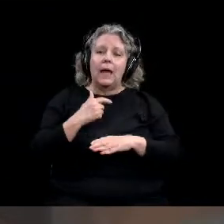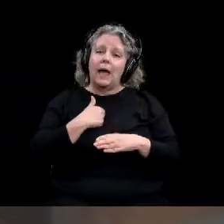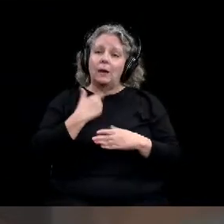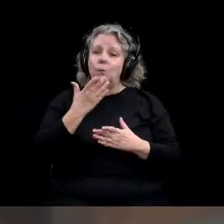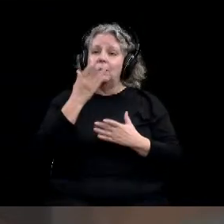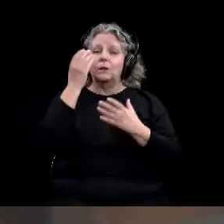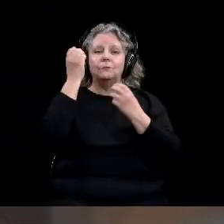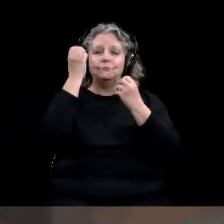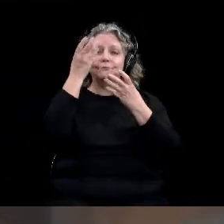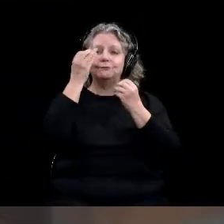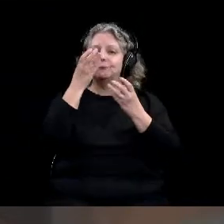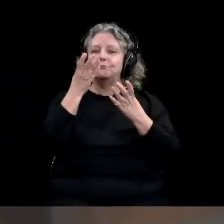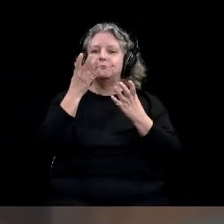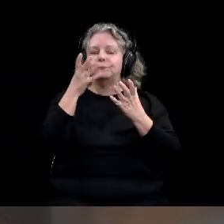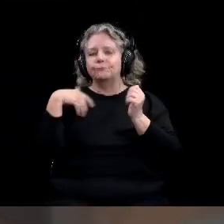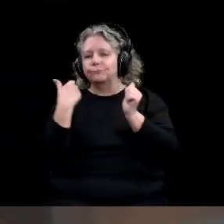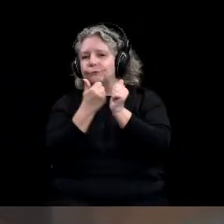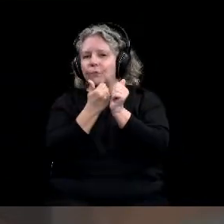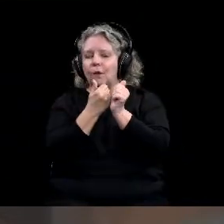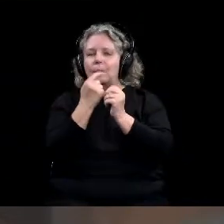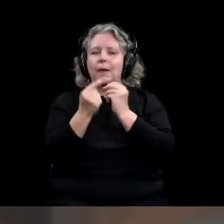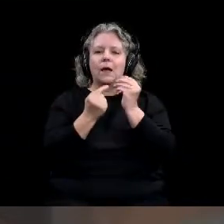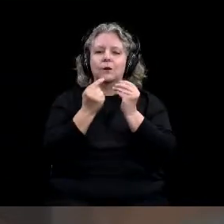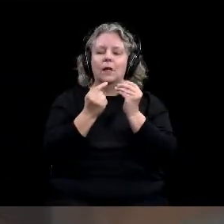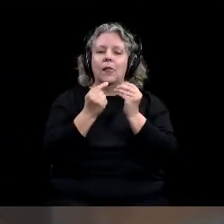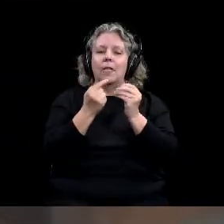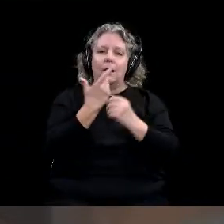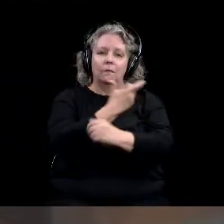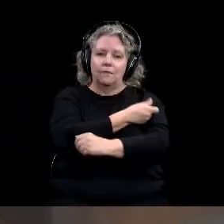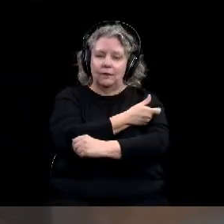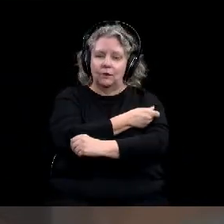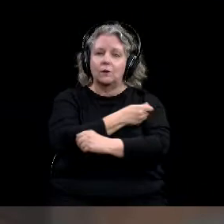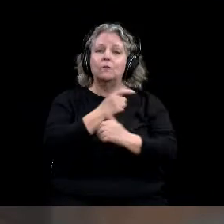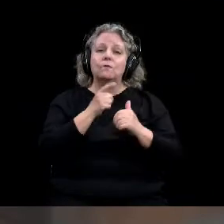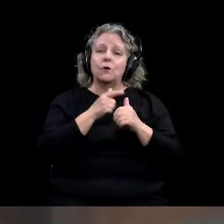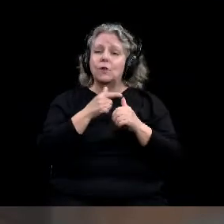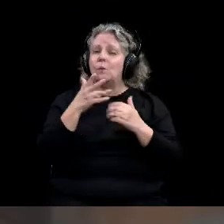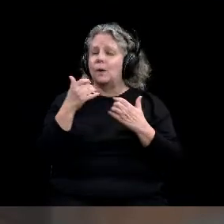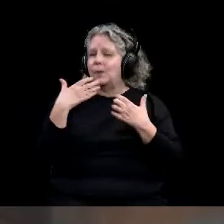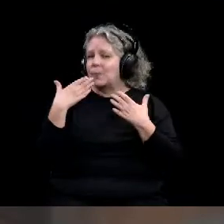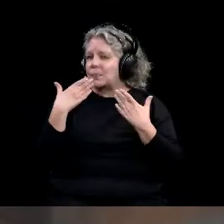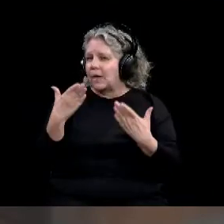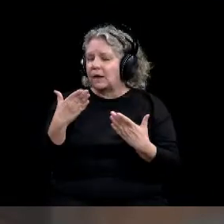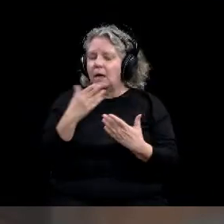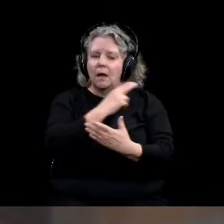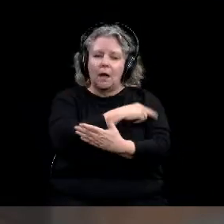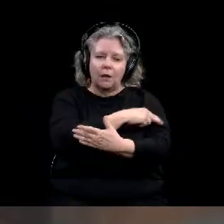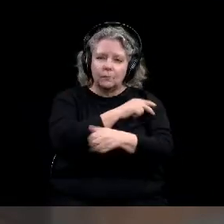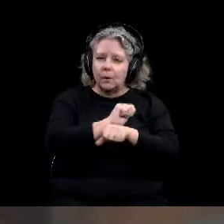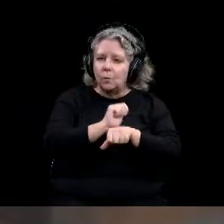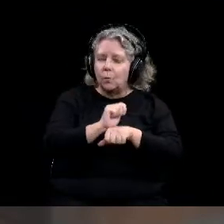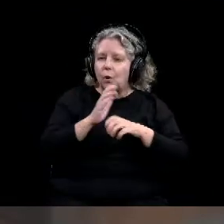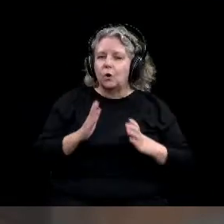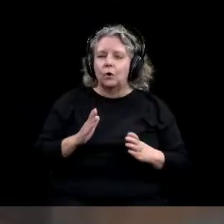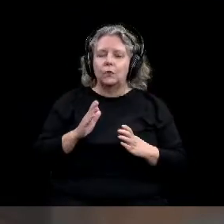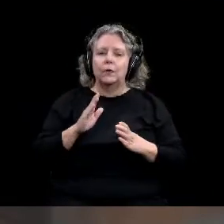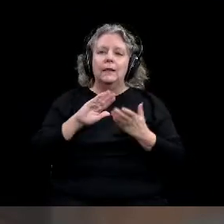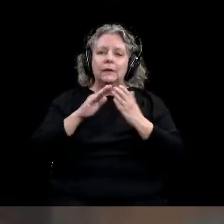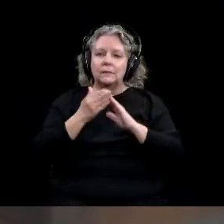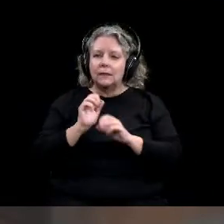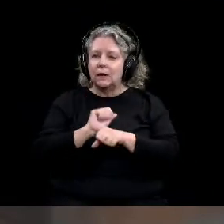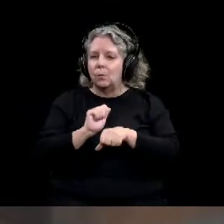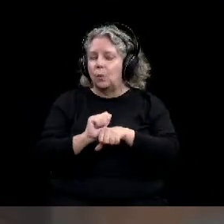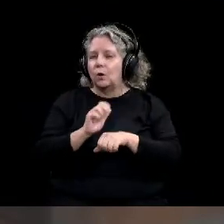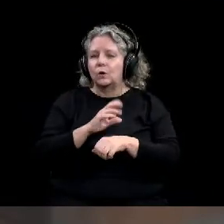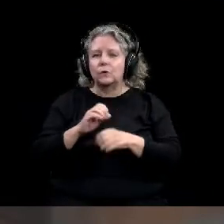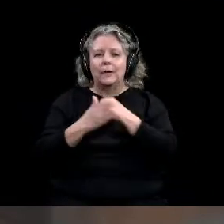our hospital personnel and our health district and city staff members and county staff members who are working around the clock while